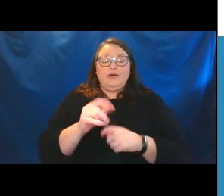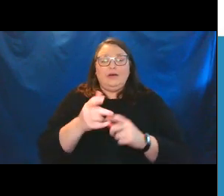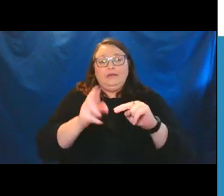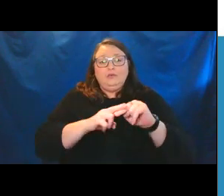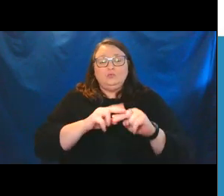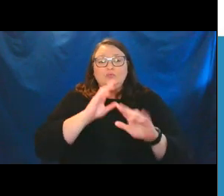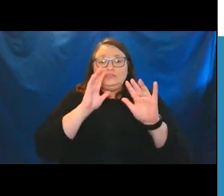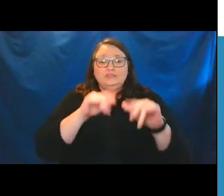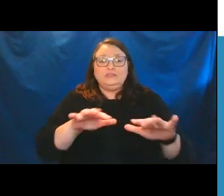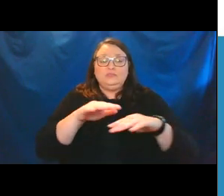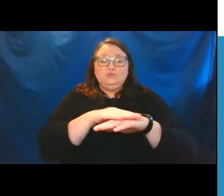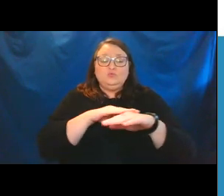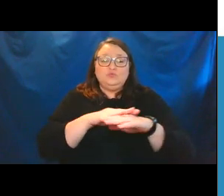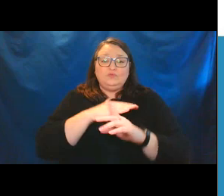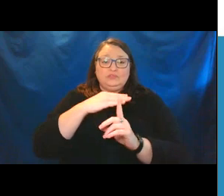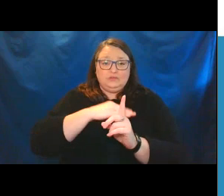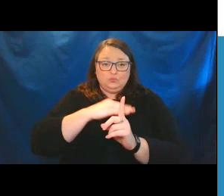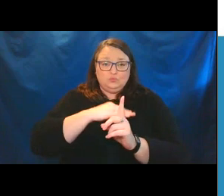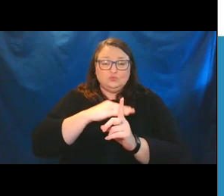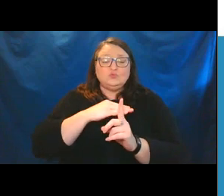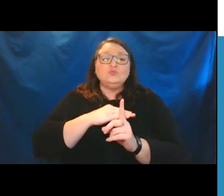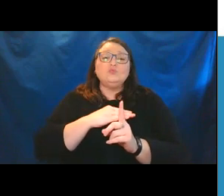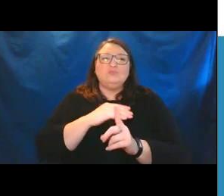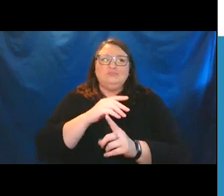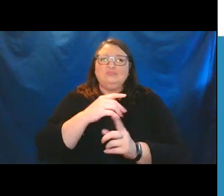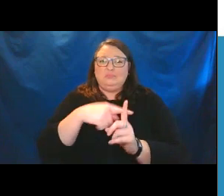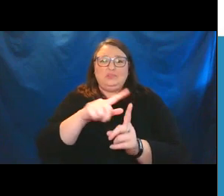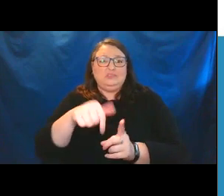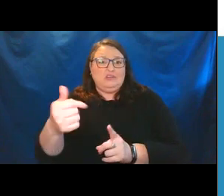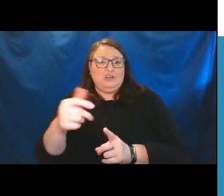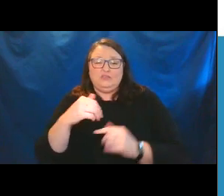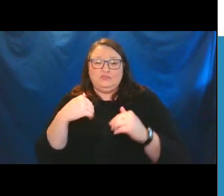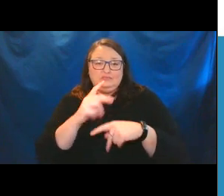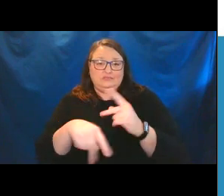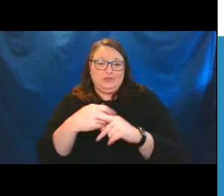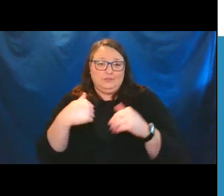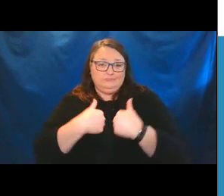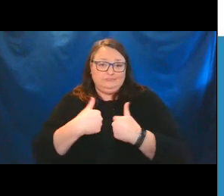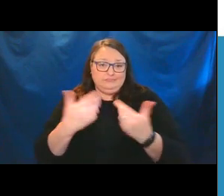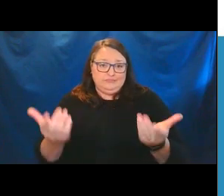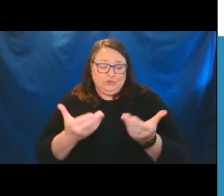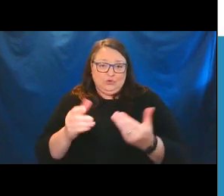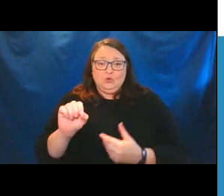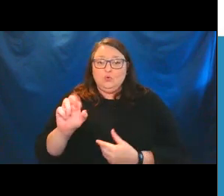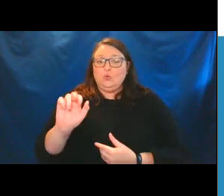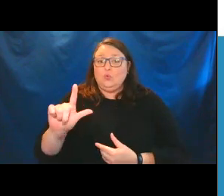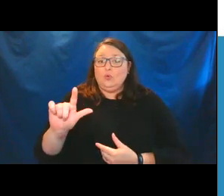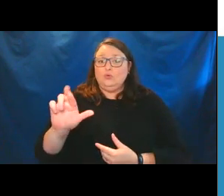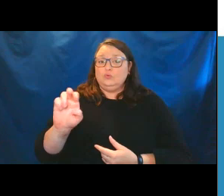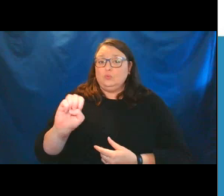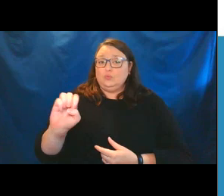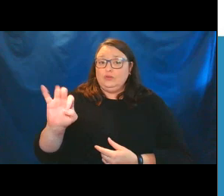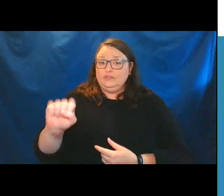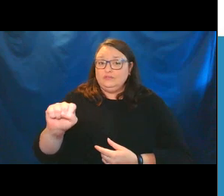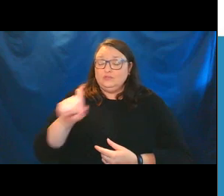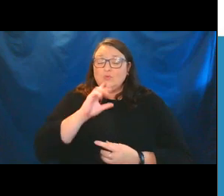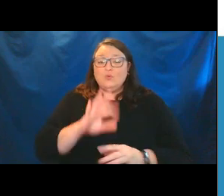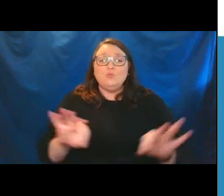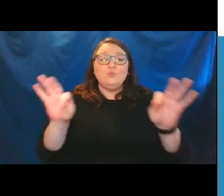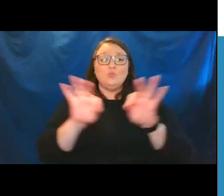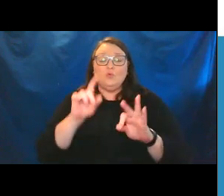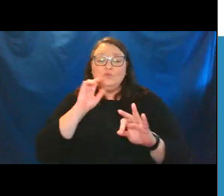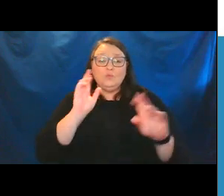temperatures. Among many other species here. And coral reefs are very important to the people and the